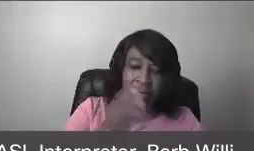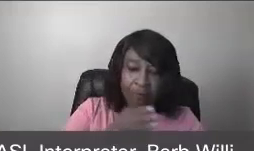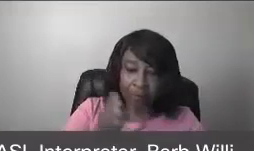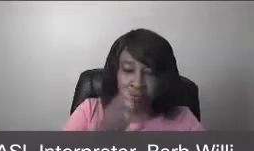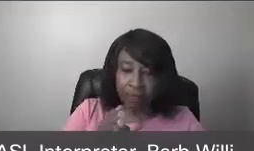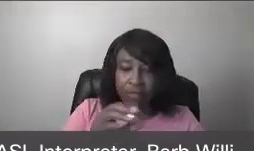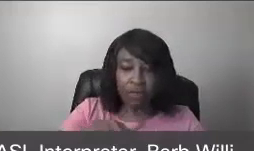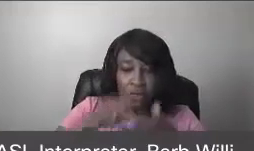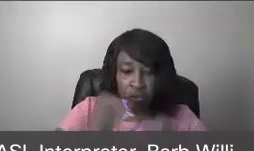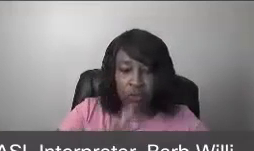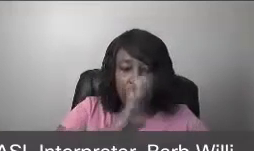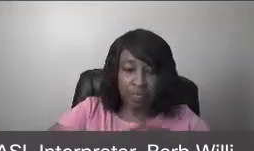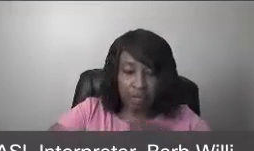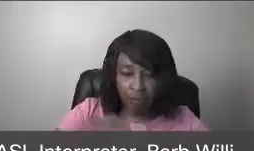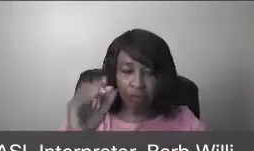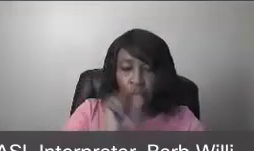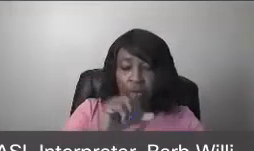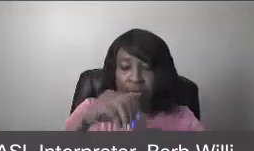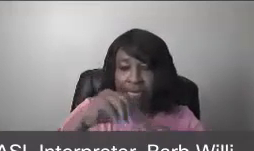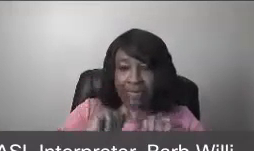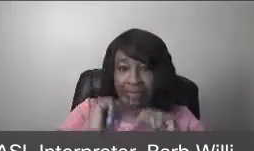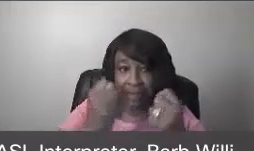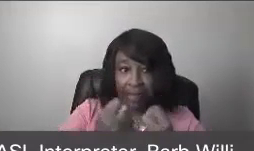students' comfort in working in teams.